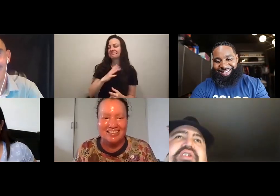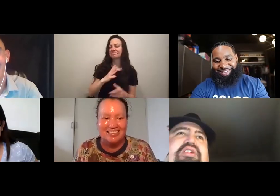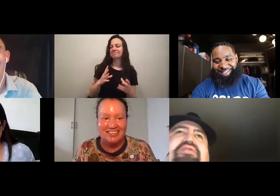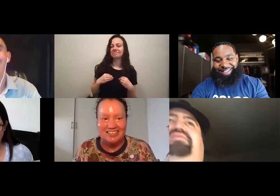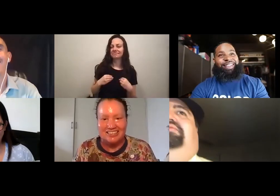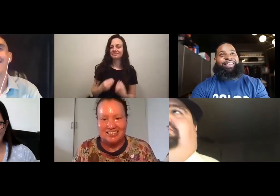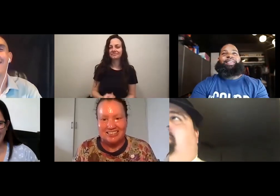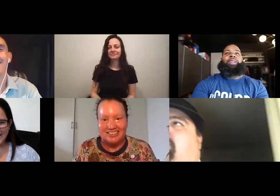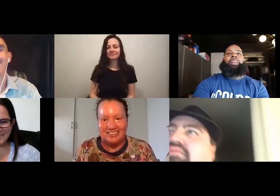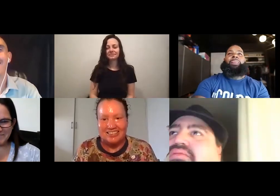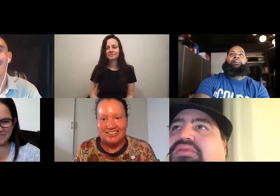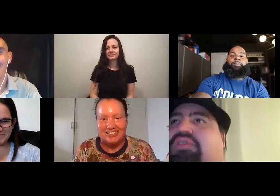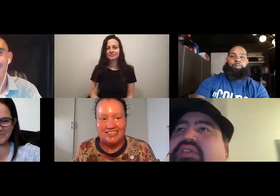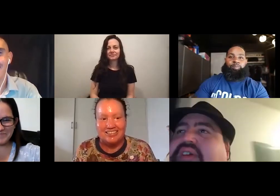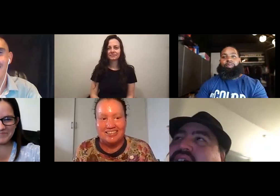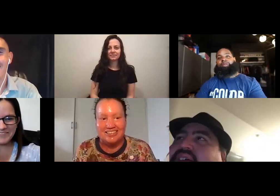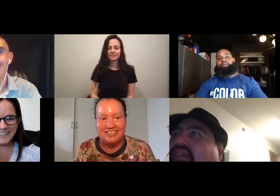Okay.